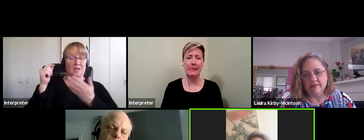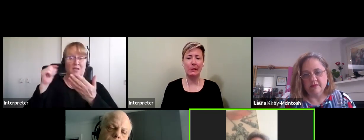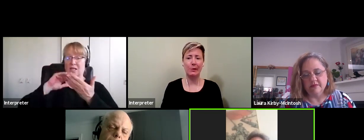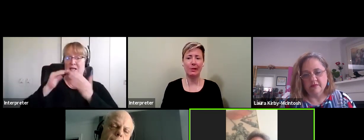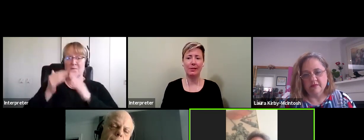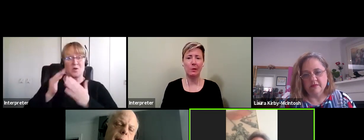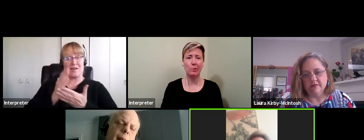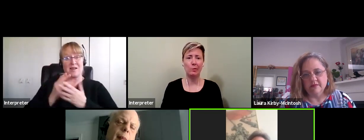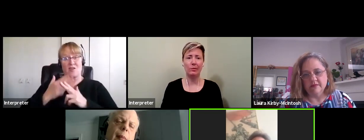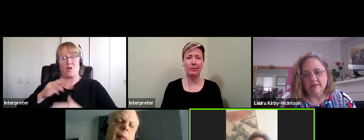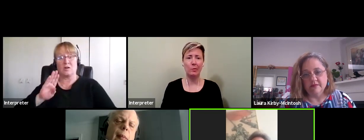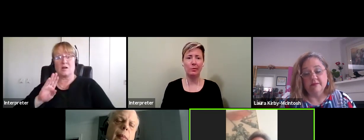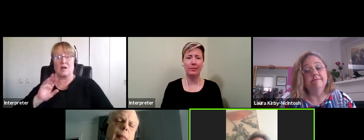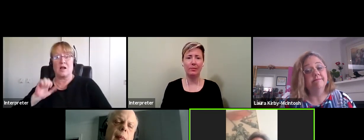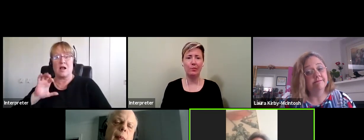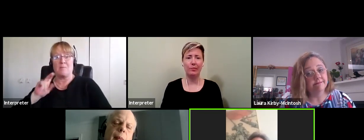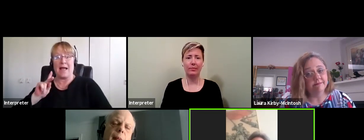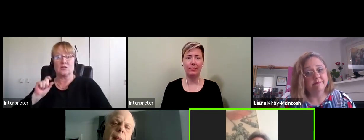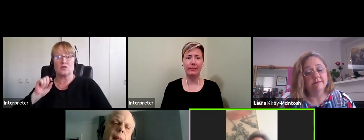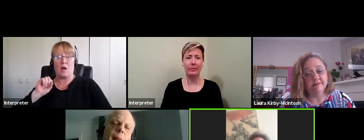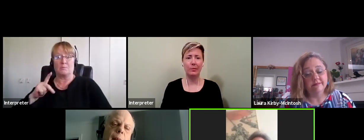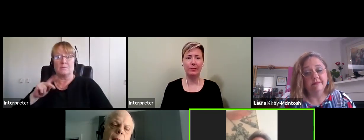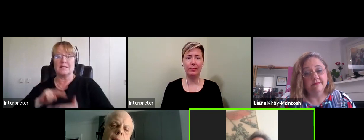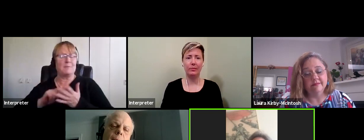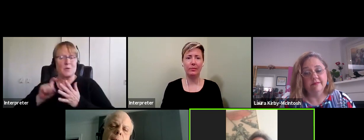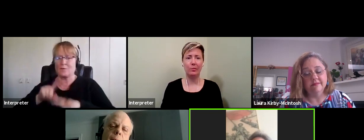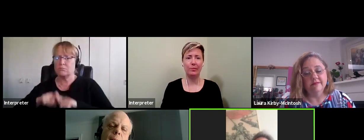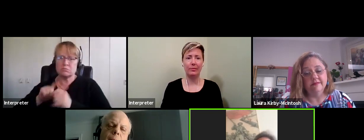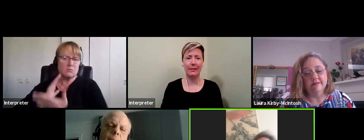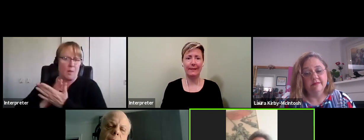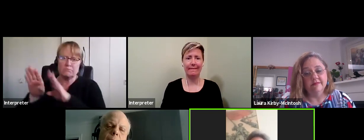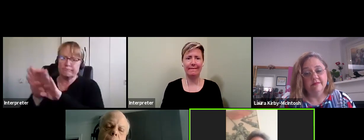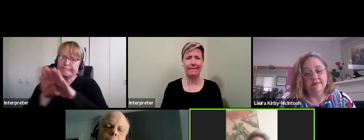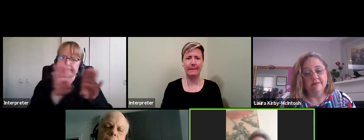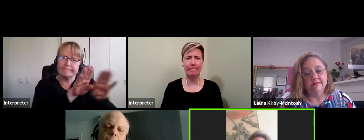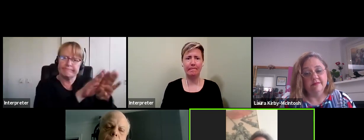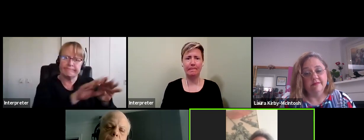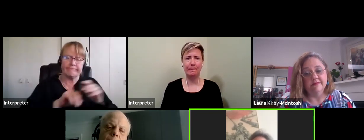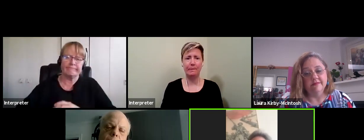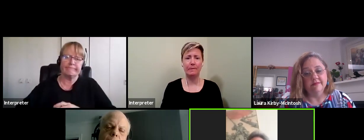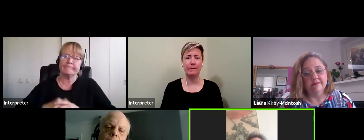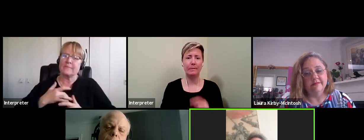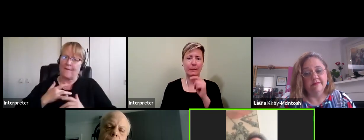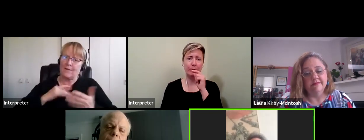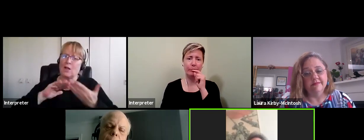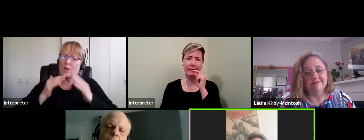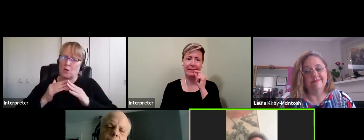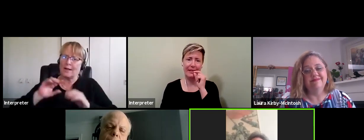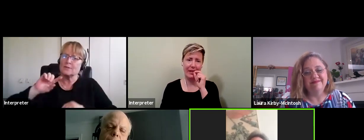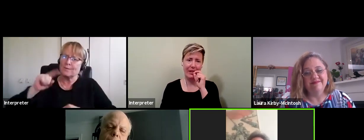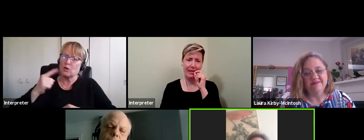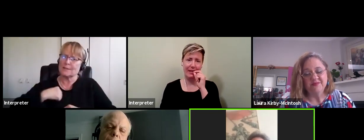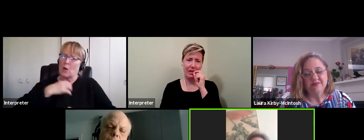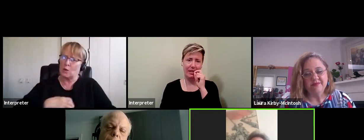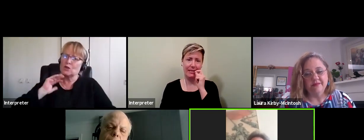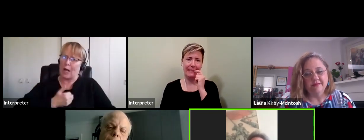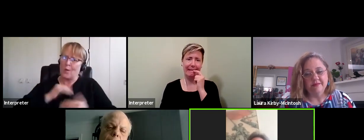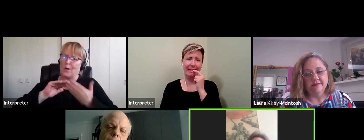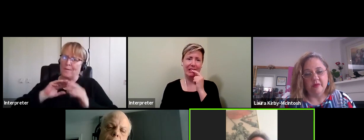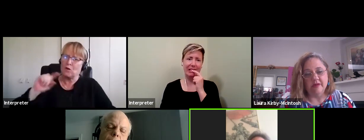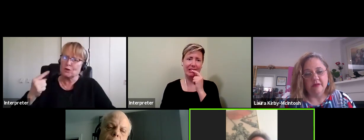backstopped our businesses. We need to take the same approach. I wish communities come first, but we have said to